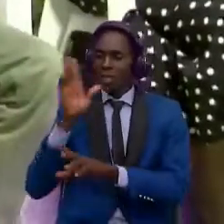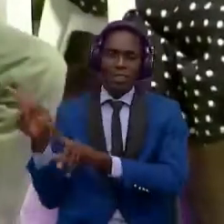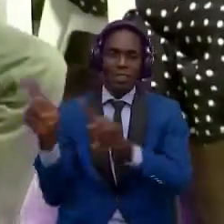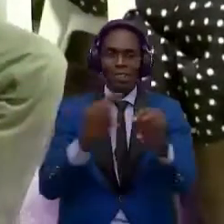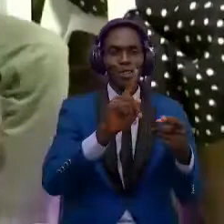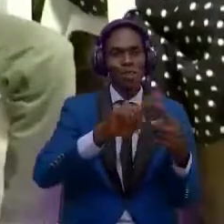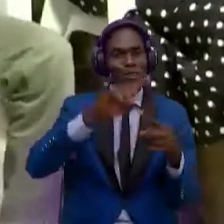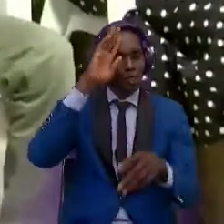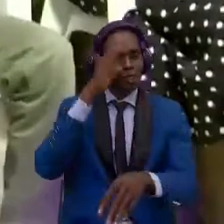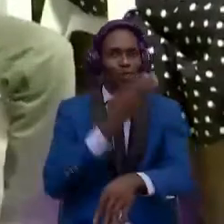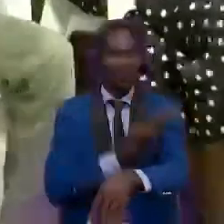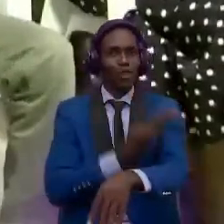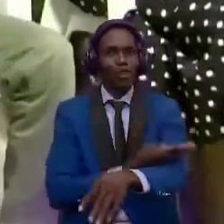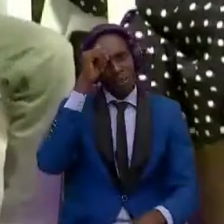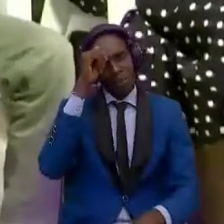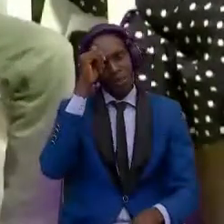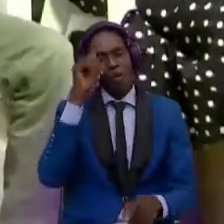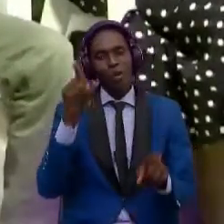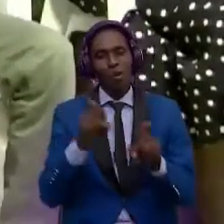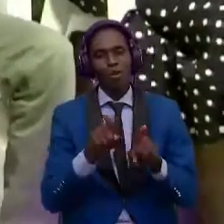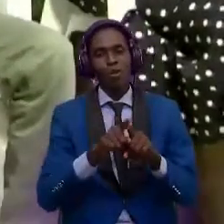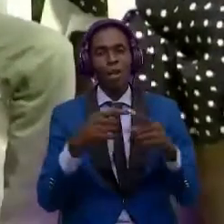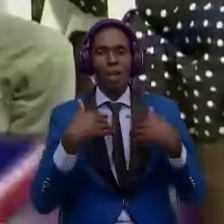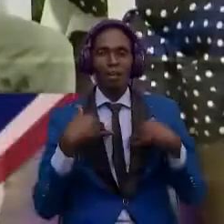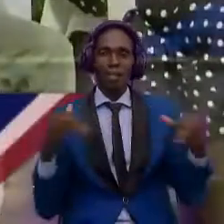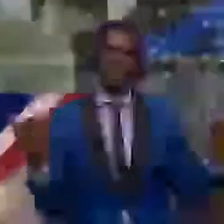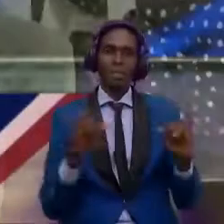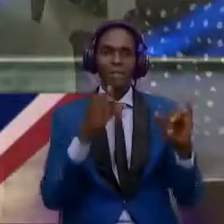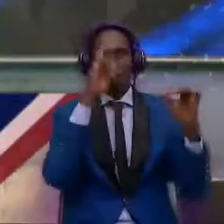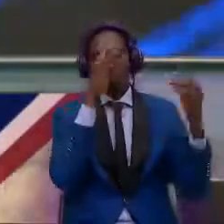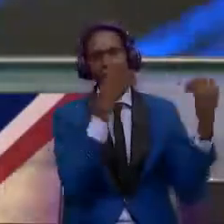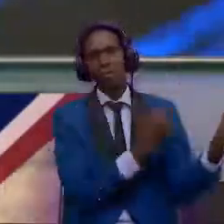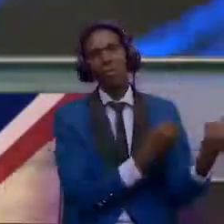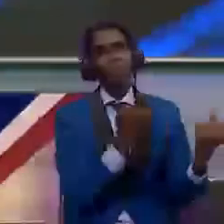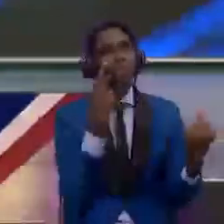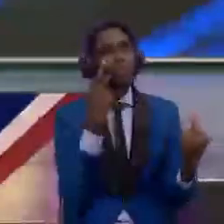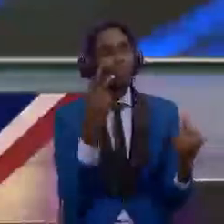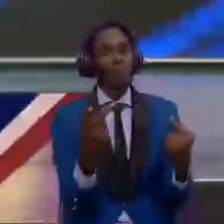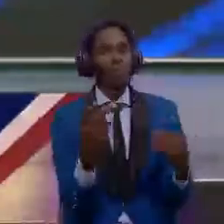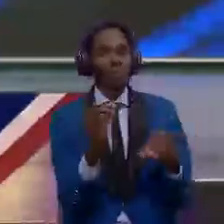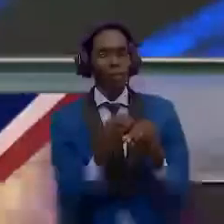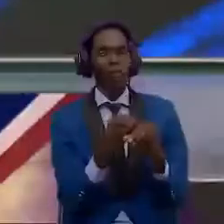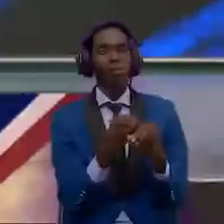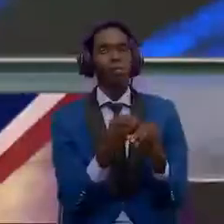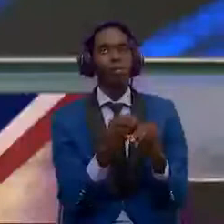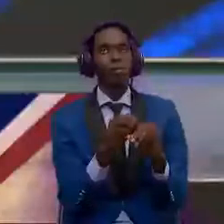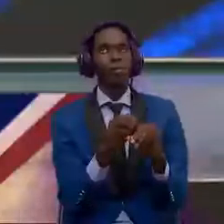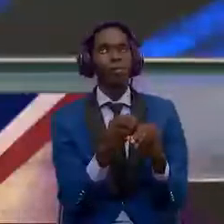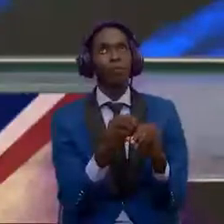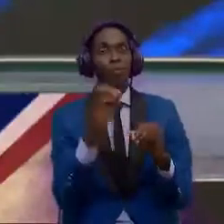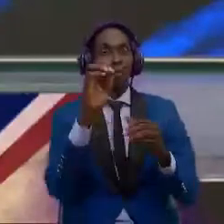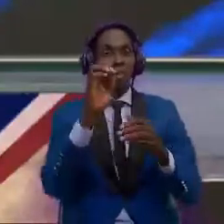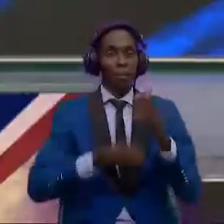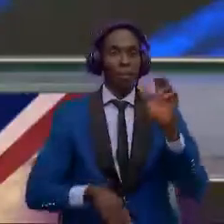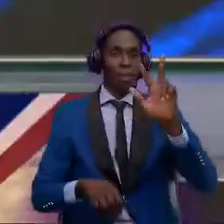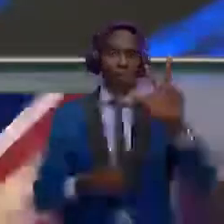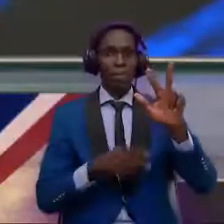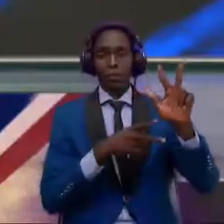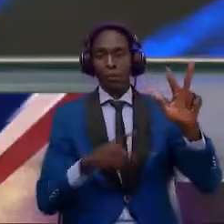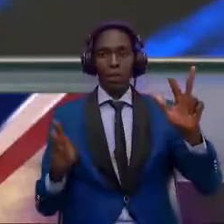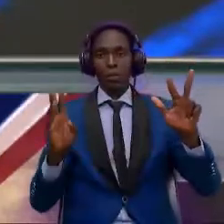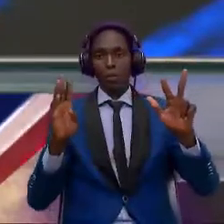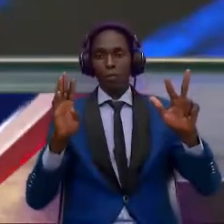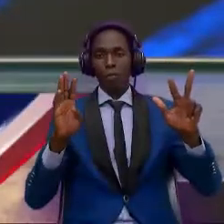at 2 Timothy chapter 3 verse 14. In chapter 3 verse 14, but continue thou in the things which